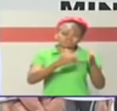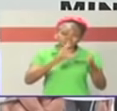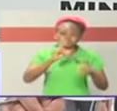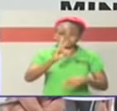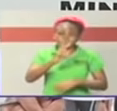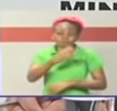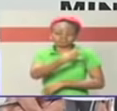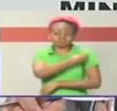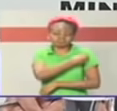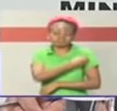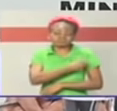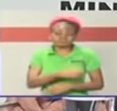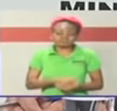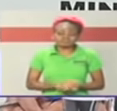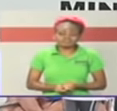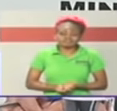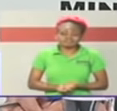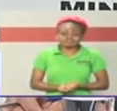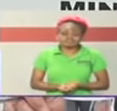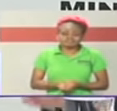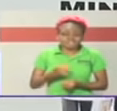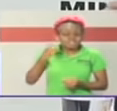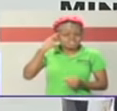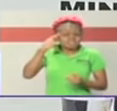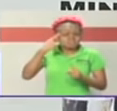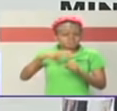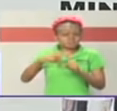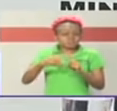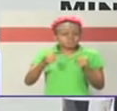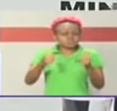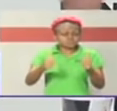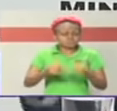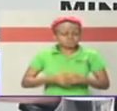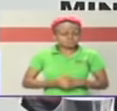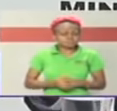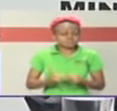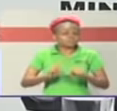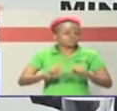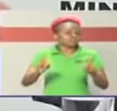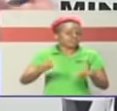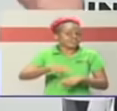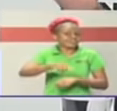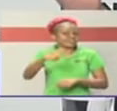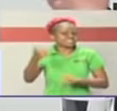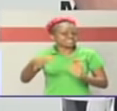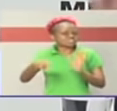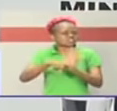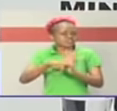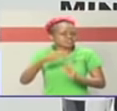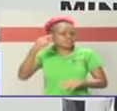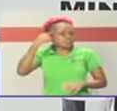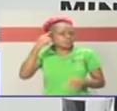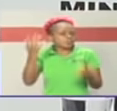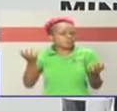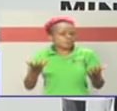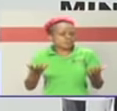the glass half full side of it. But the glass half empty side is that is simply not good